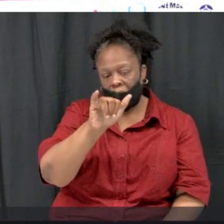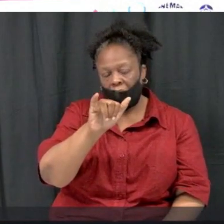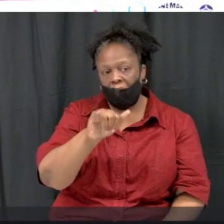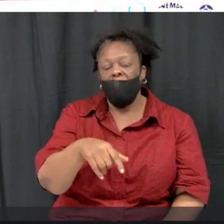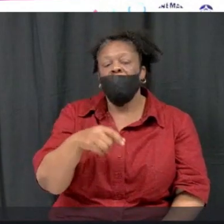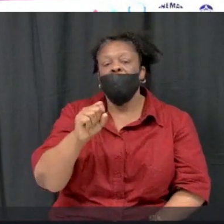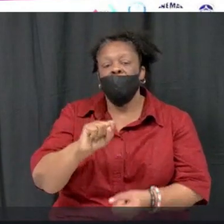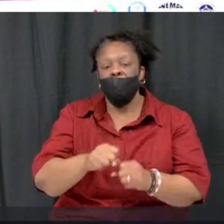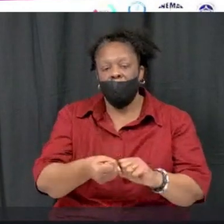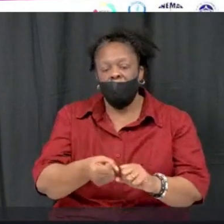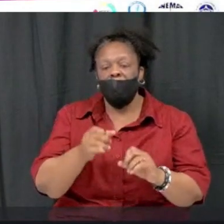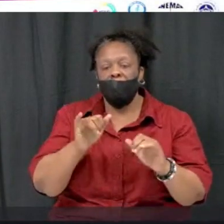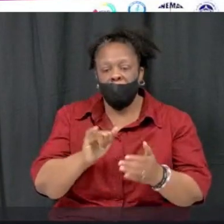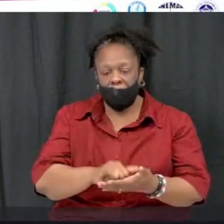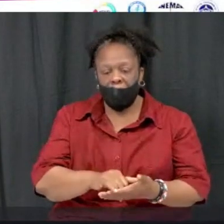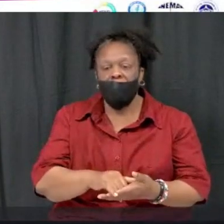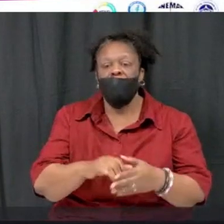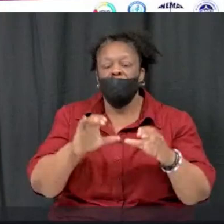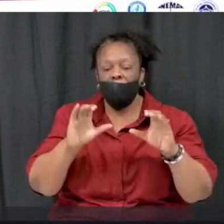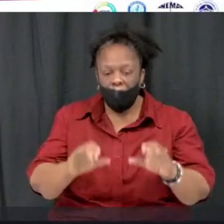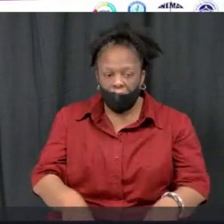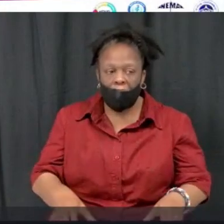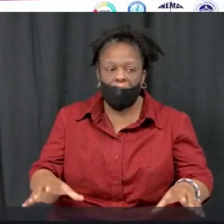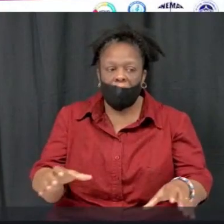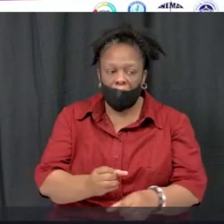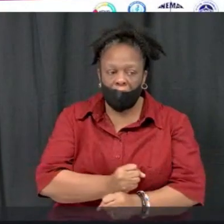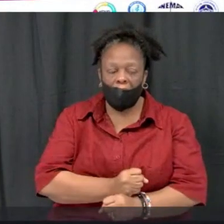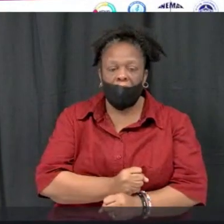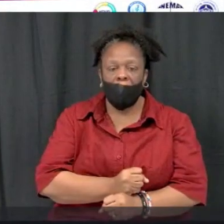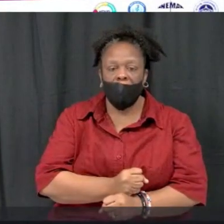marissa.carty@gov.kn. The chamber can provide that information. If you call the chamber at